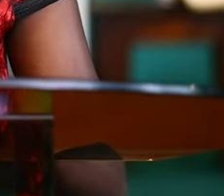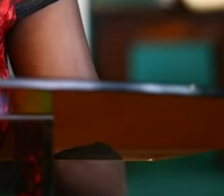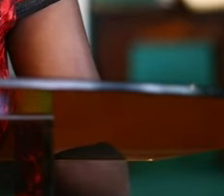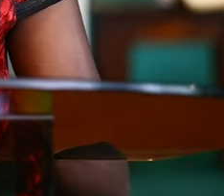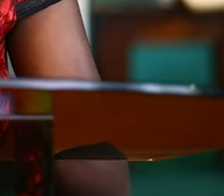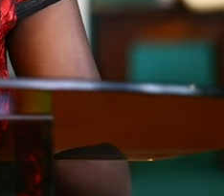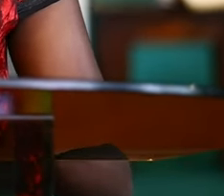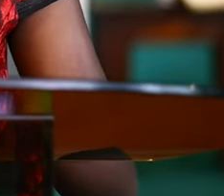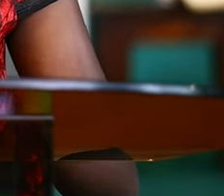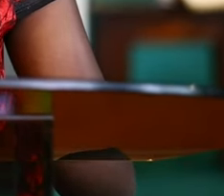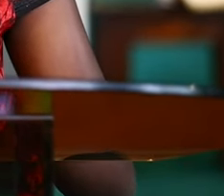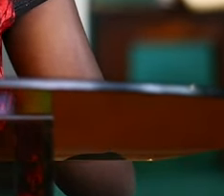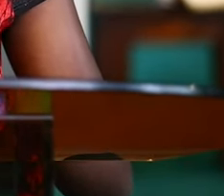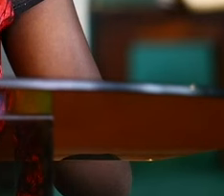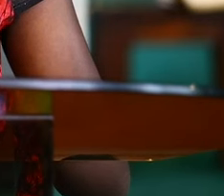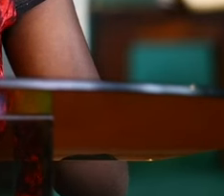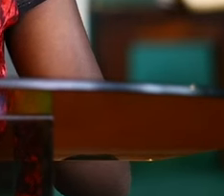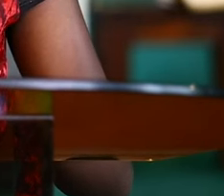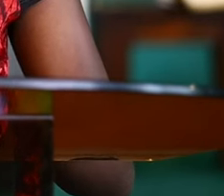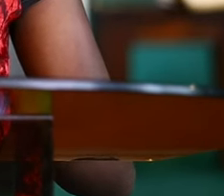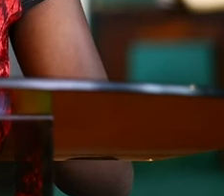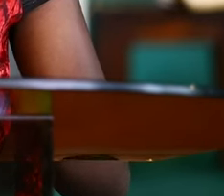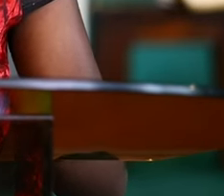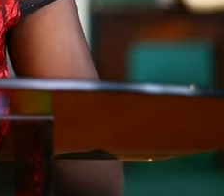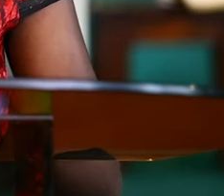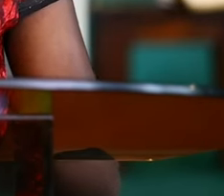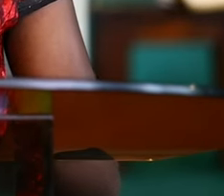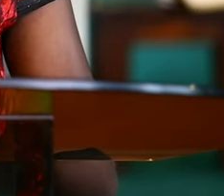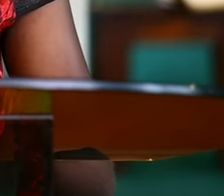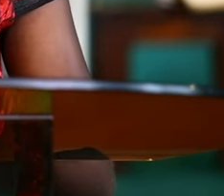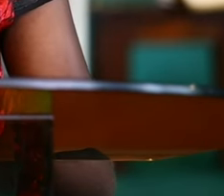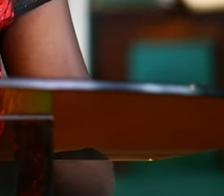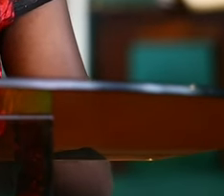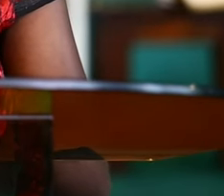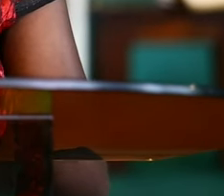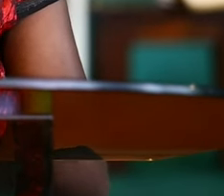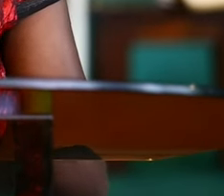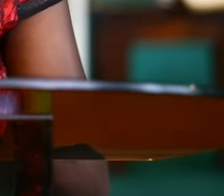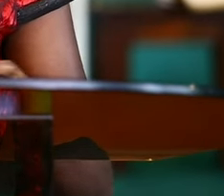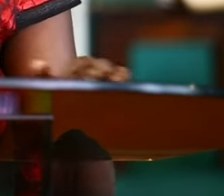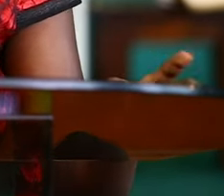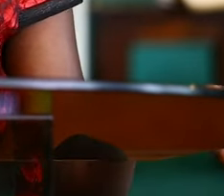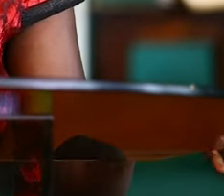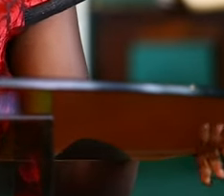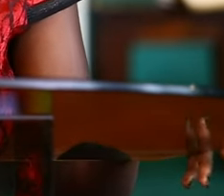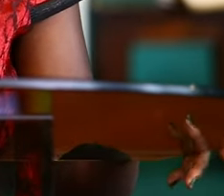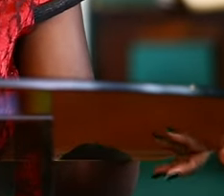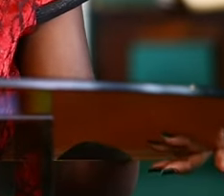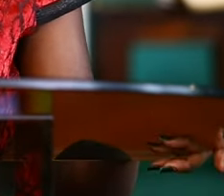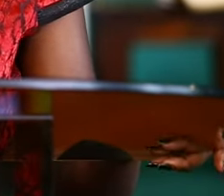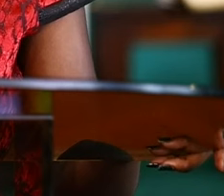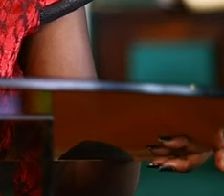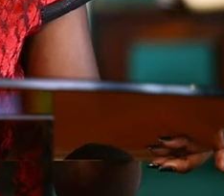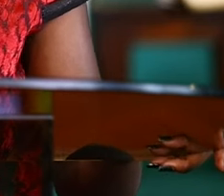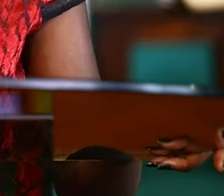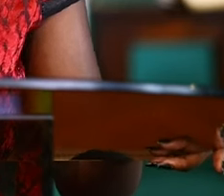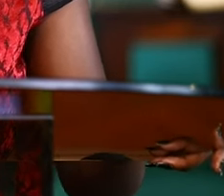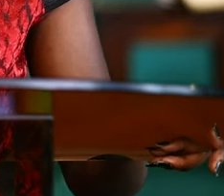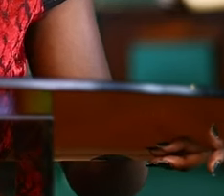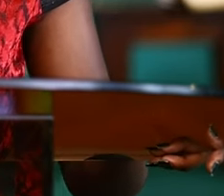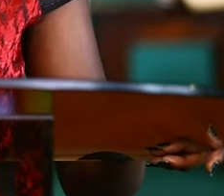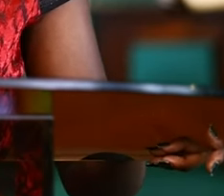be." Matthew 24, verse 27. Da Costa felt a little nervous at first, but he grew more confident as time